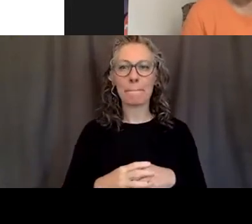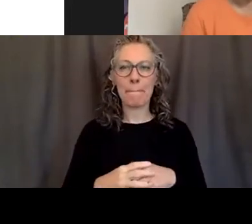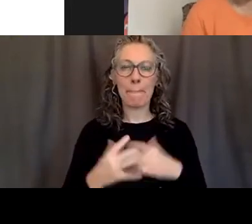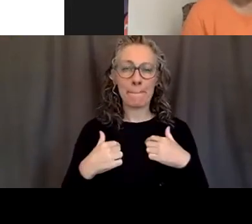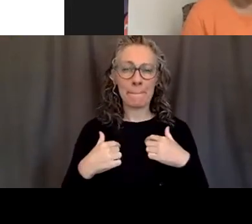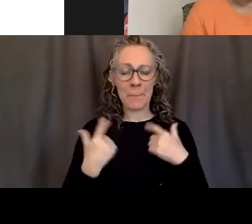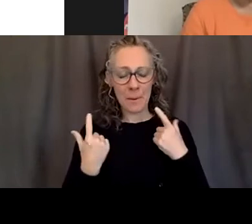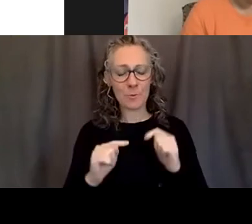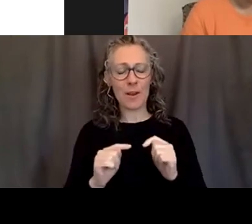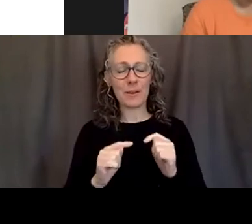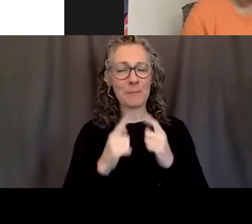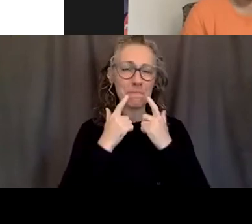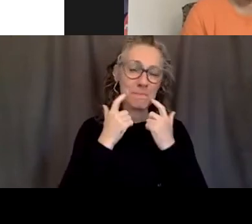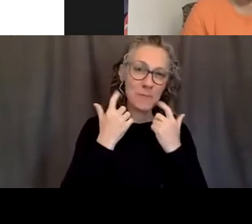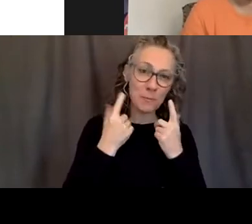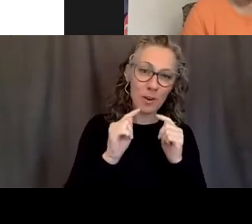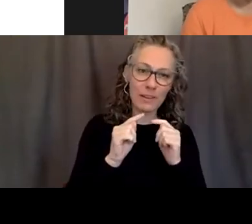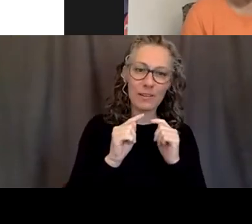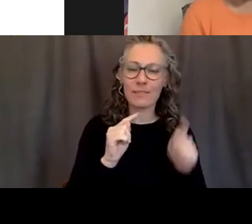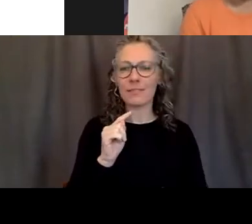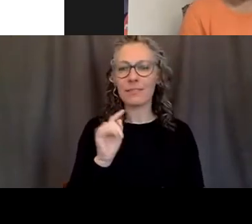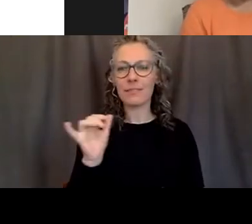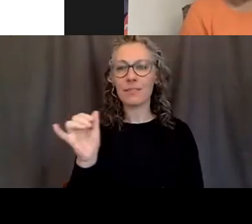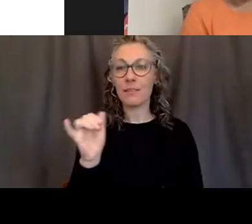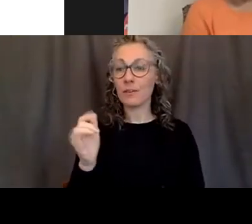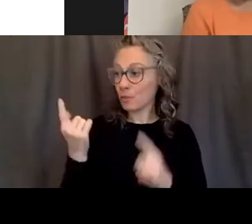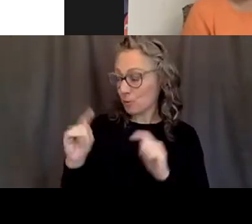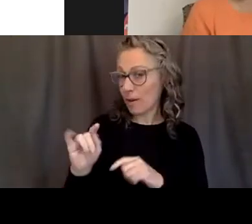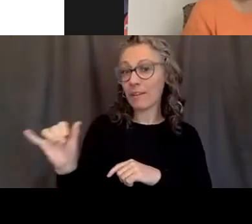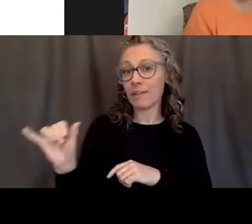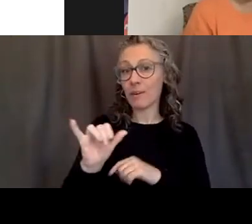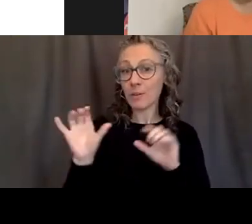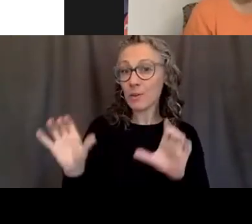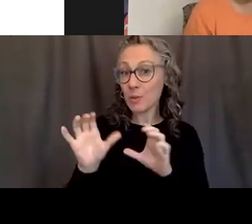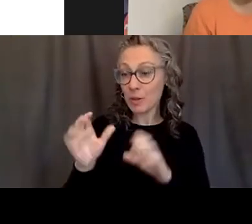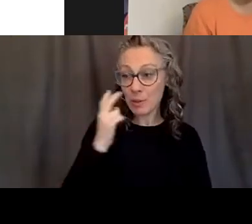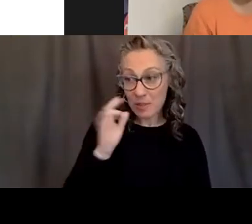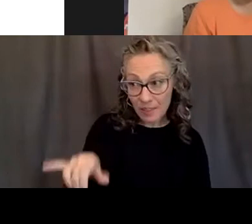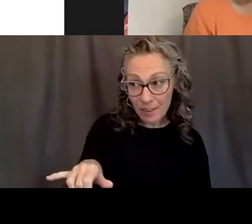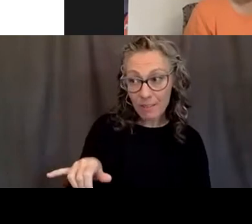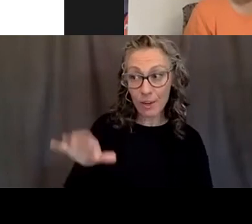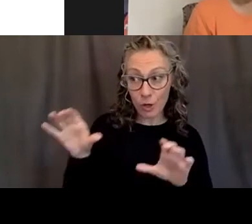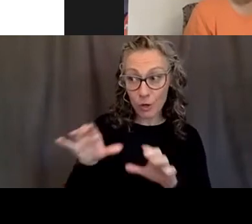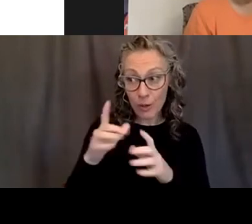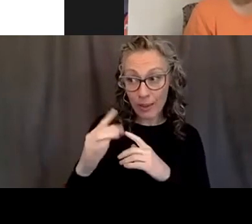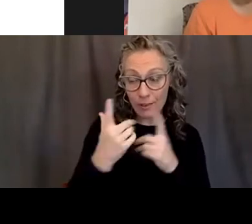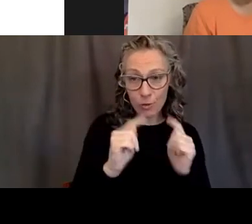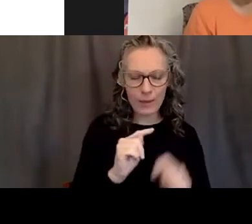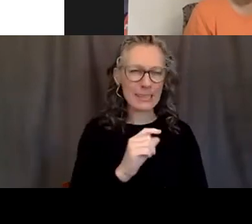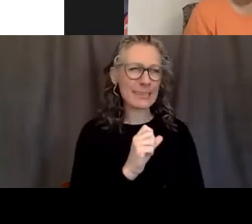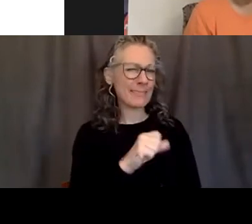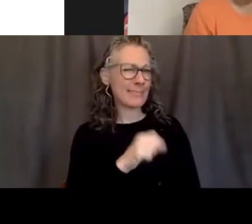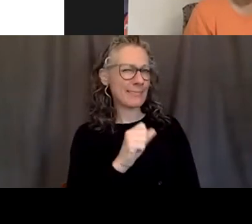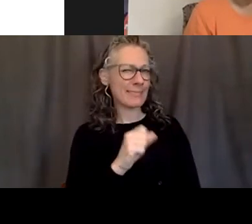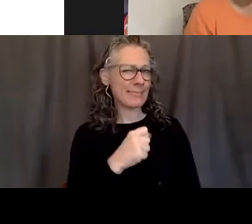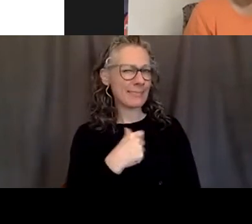trying. Great. And I want to say, in addition to trying, you're doing. Do you Yeah. see that you're doing? I am doing. I